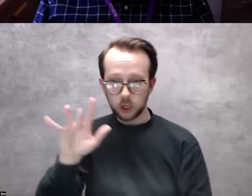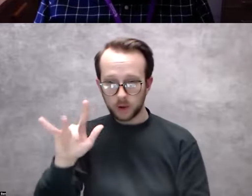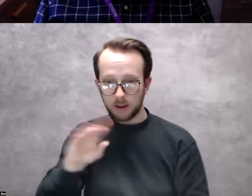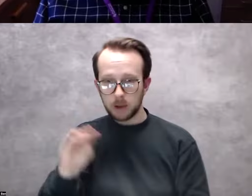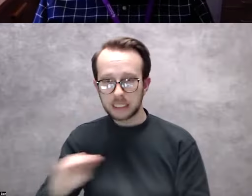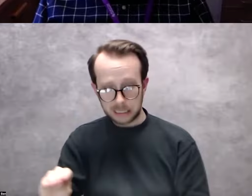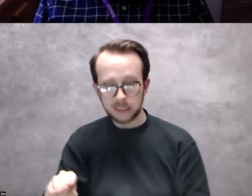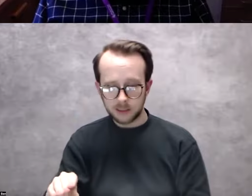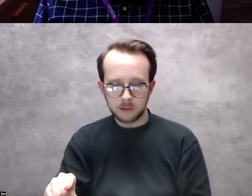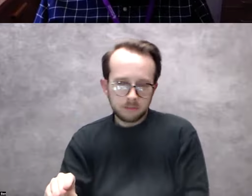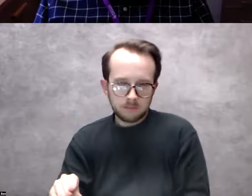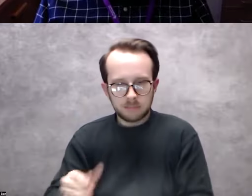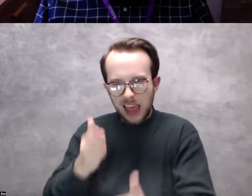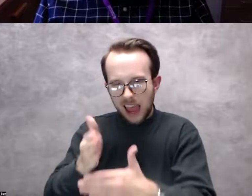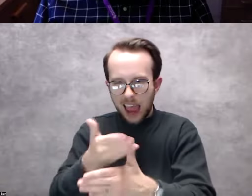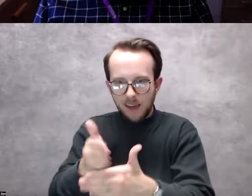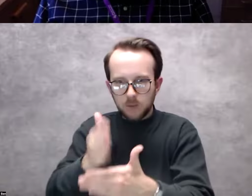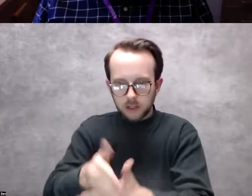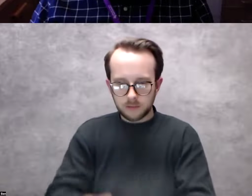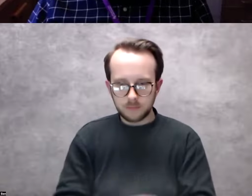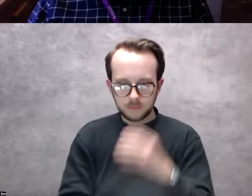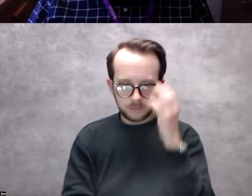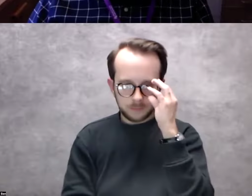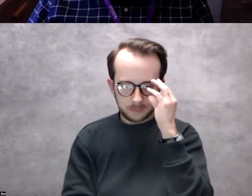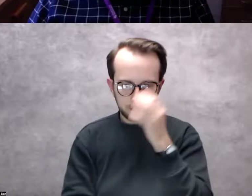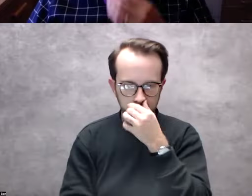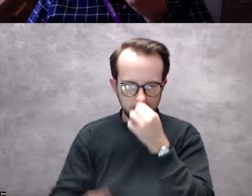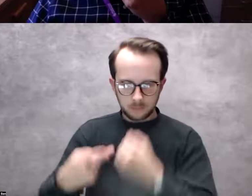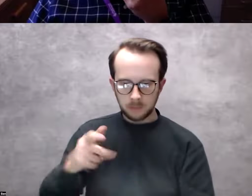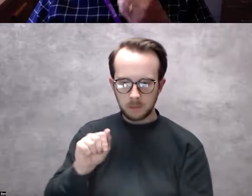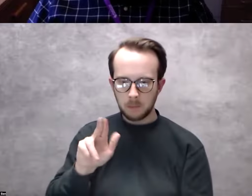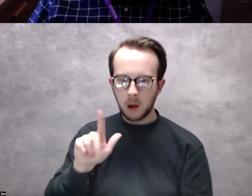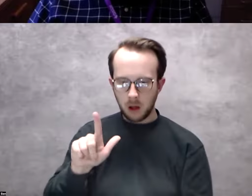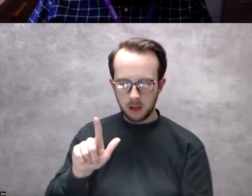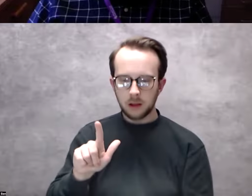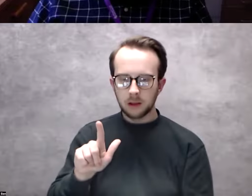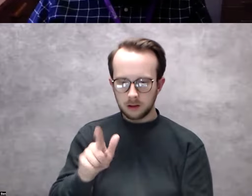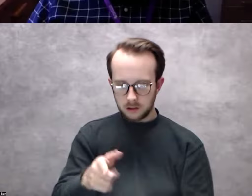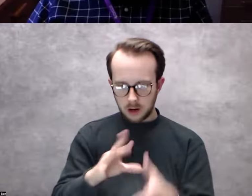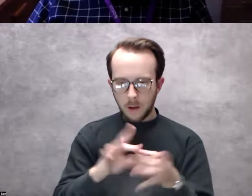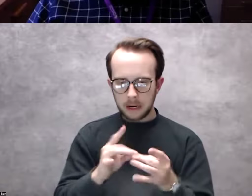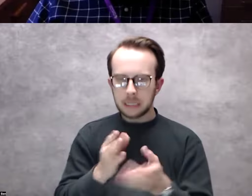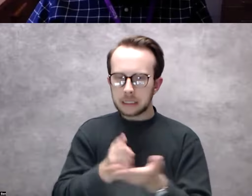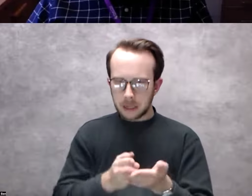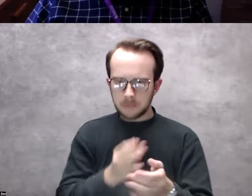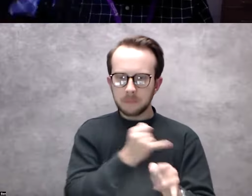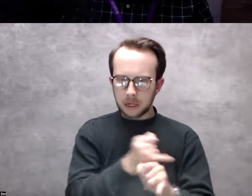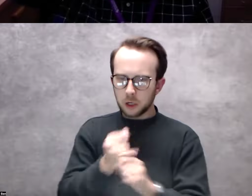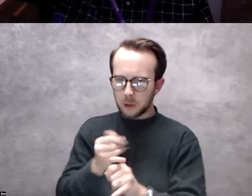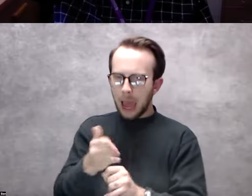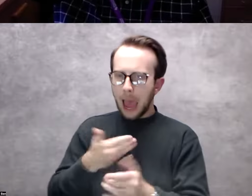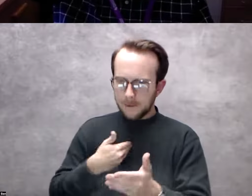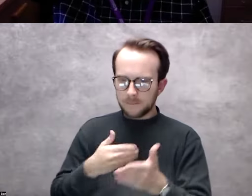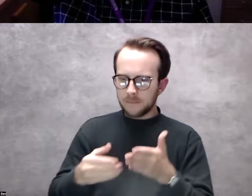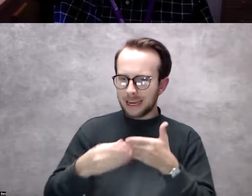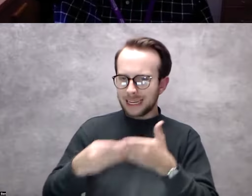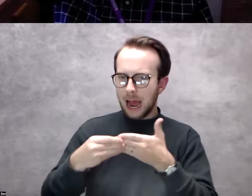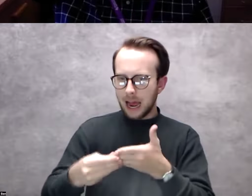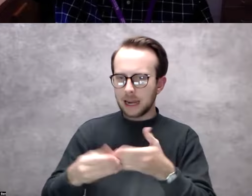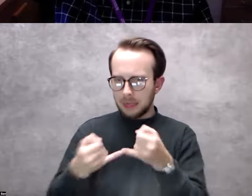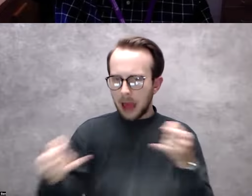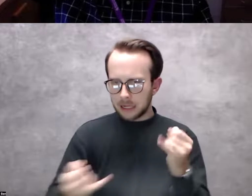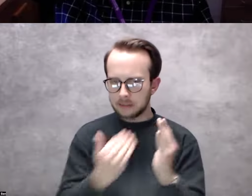is pretty much average. I will say that some institutes do have some guidelines. So, and some programs.